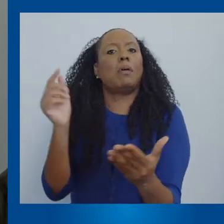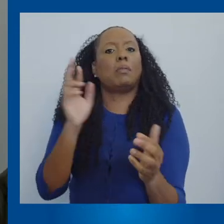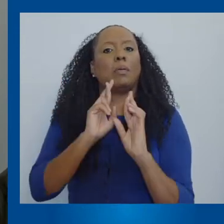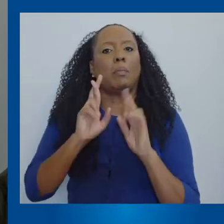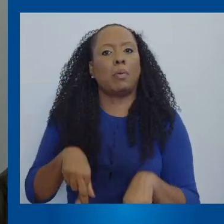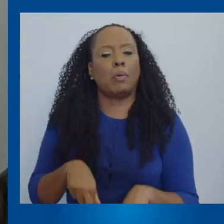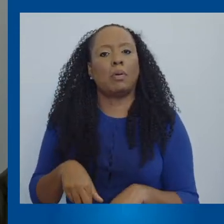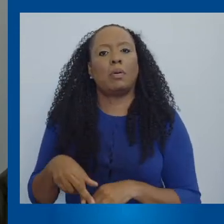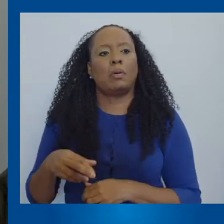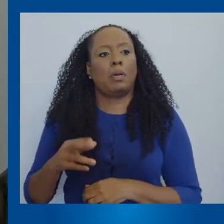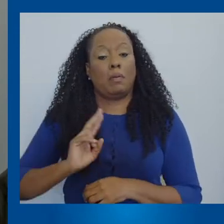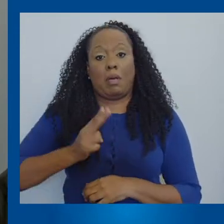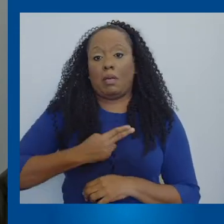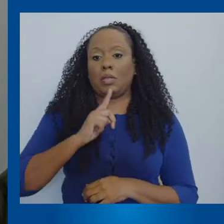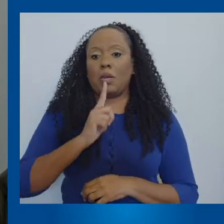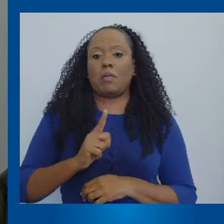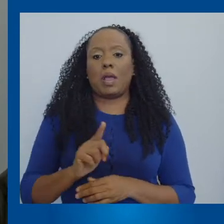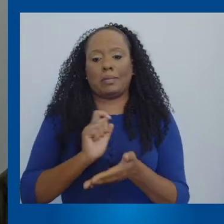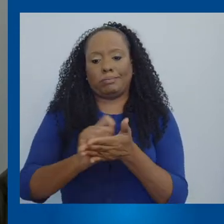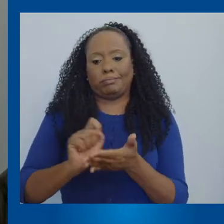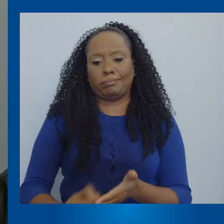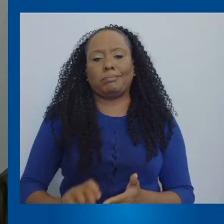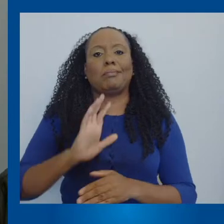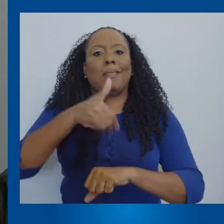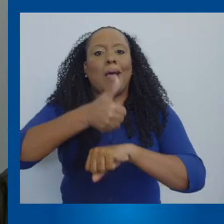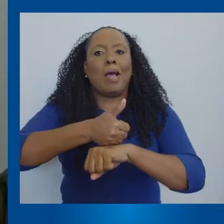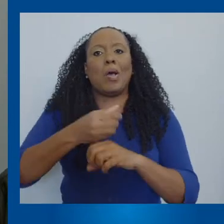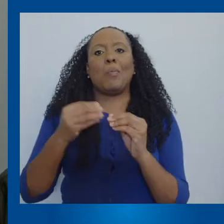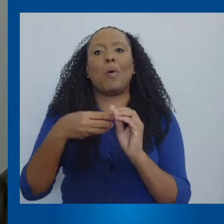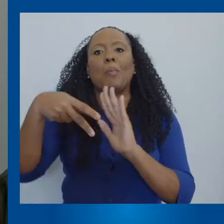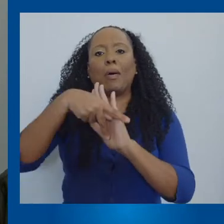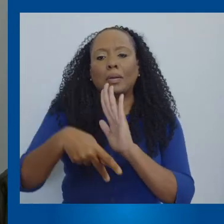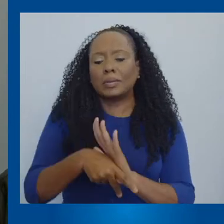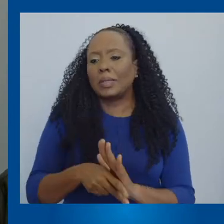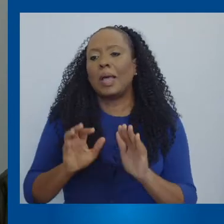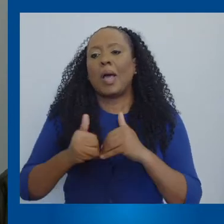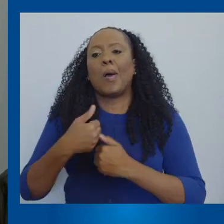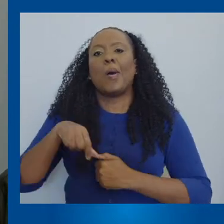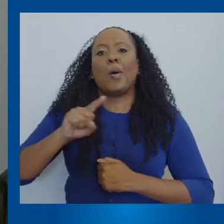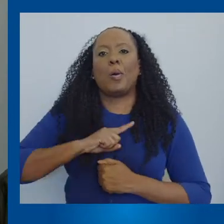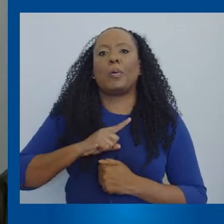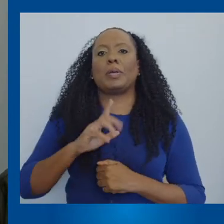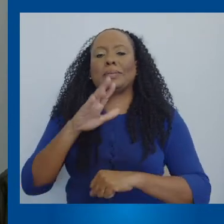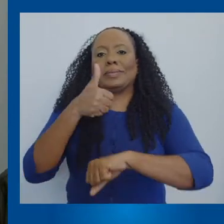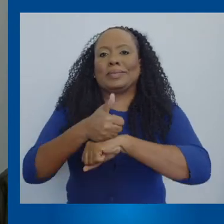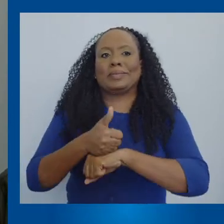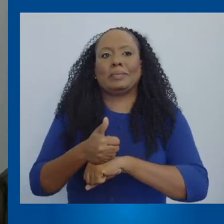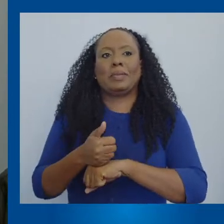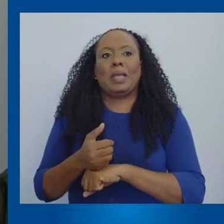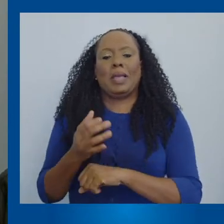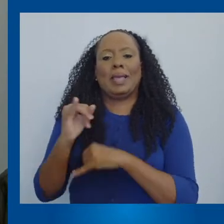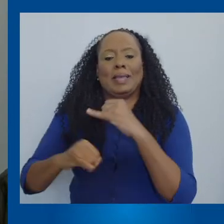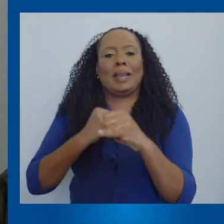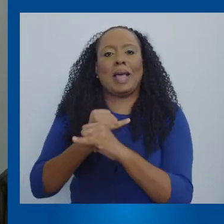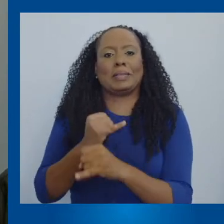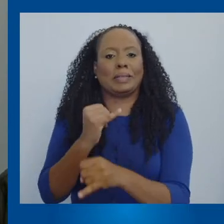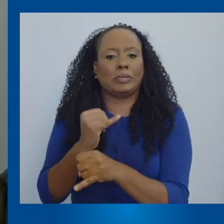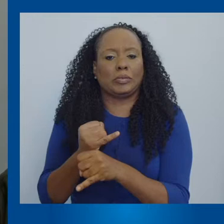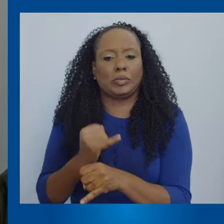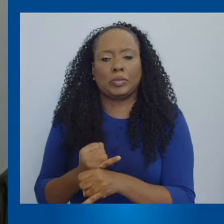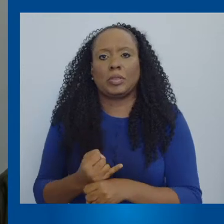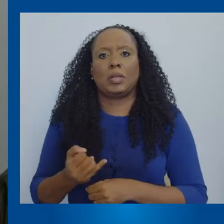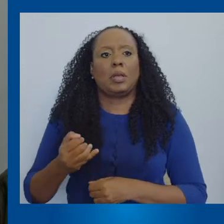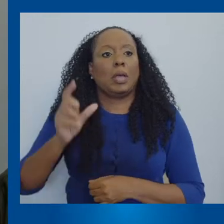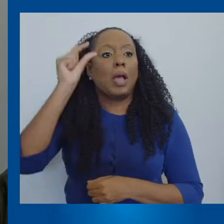us to take further policy action as governments and as international financial institutions, as private sector players,